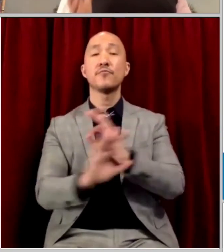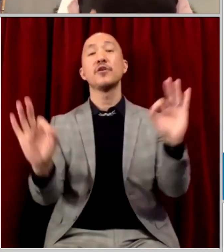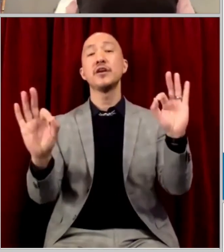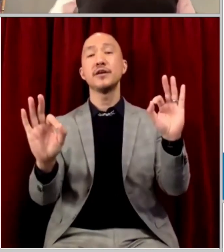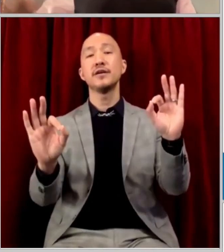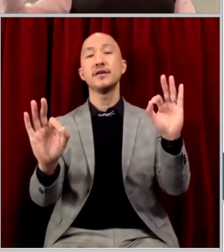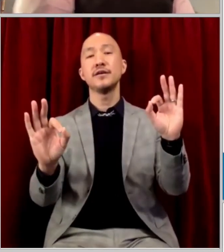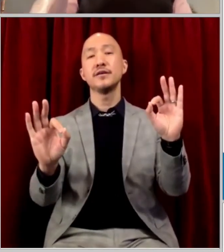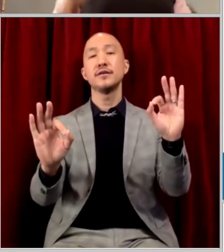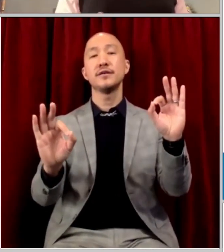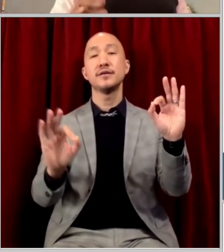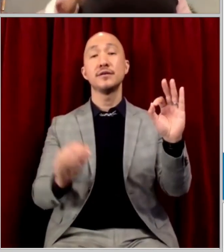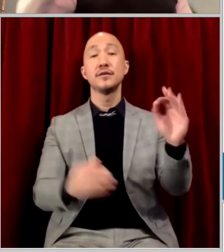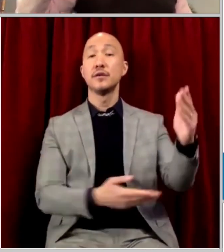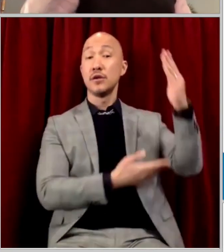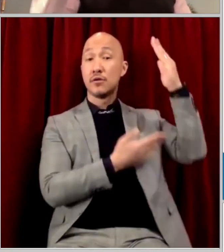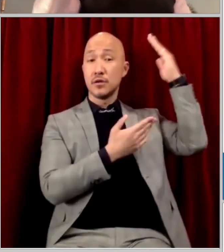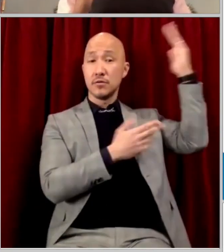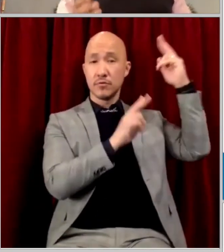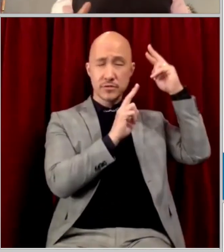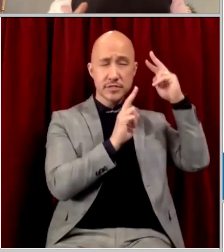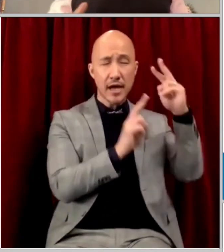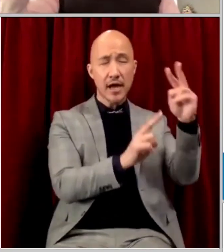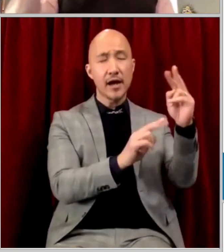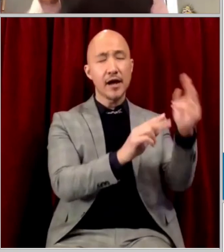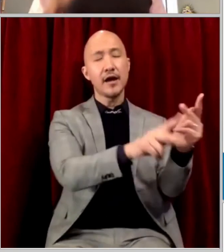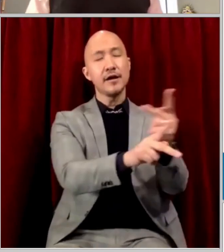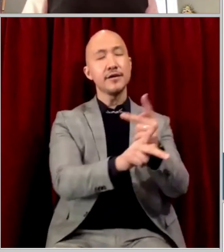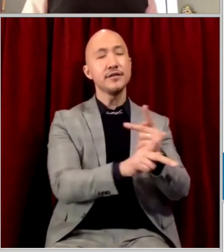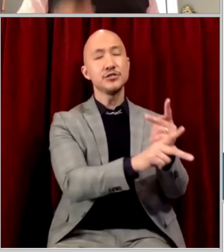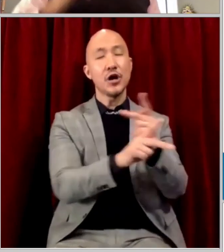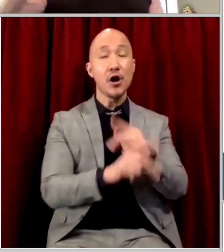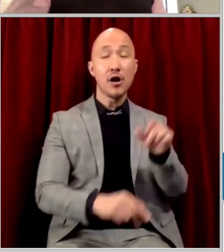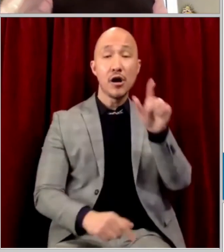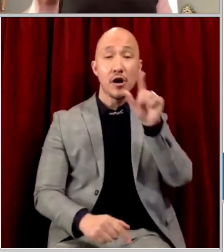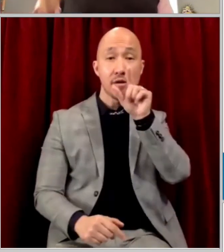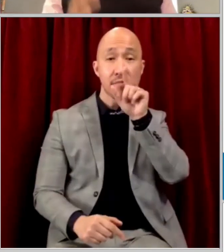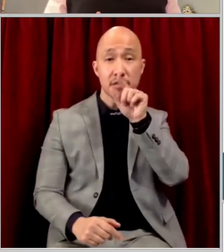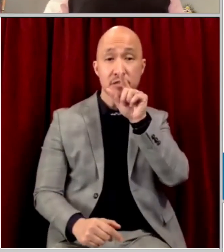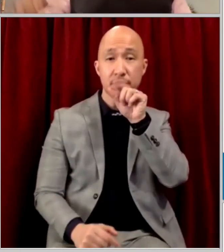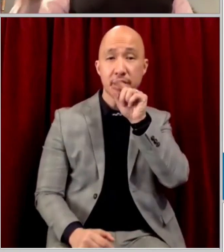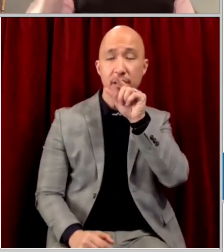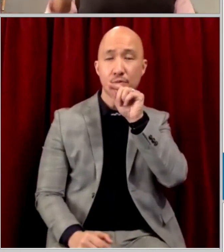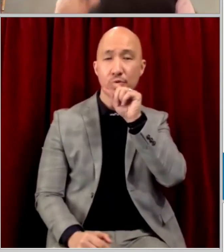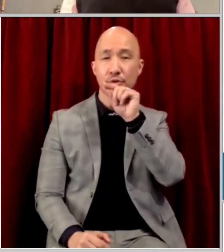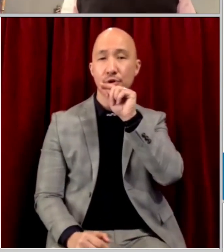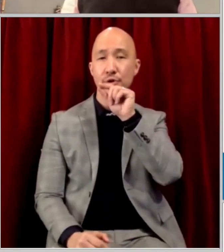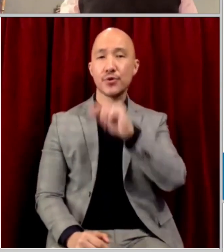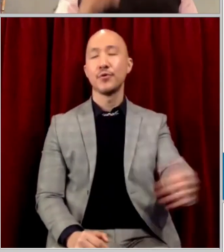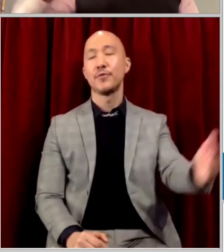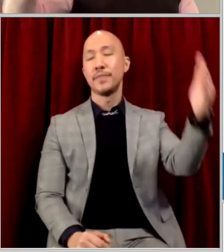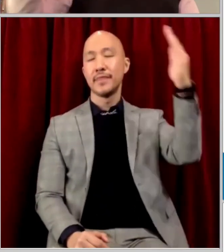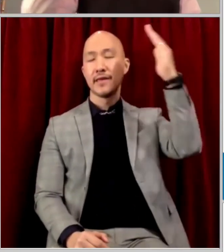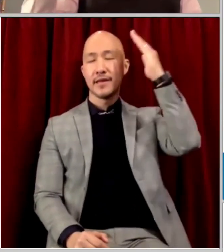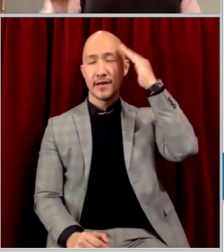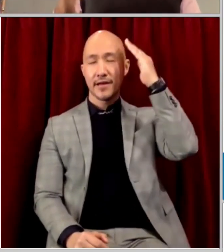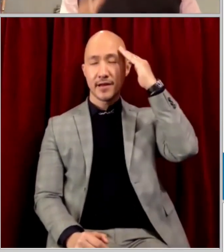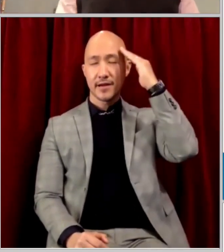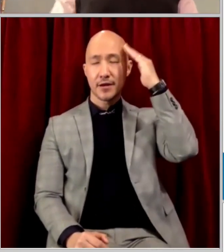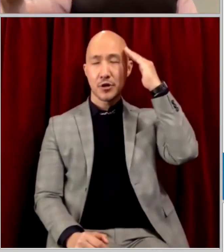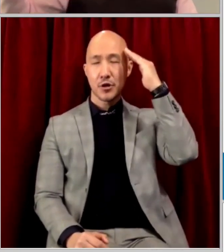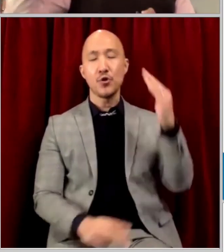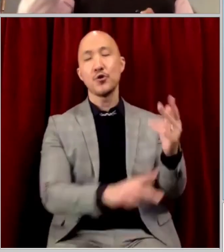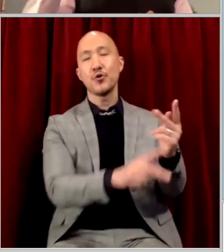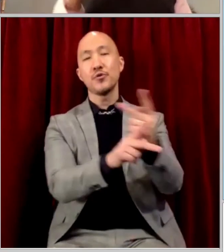I'm free. For his eye is on the sparrow, and